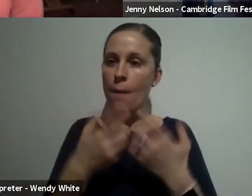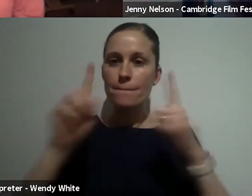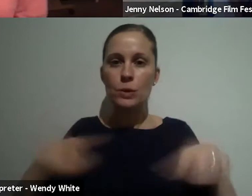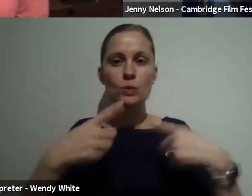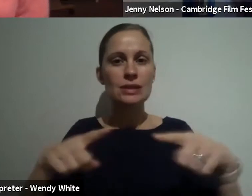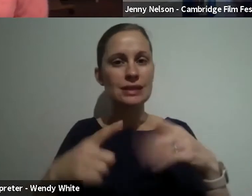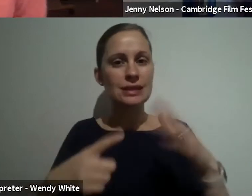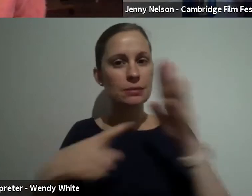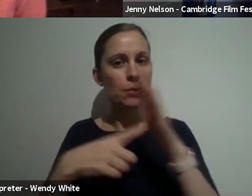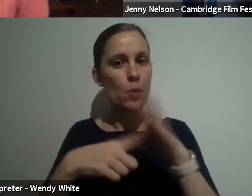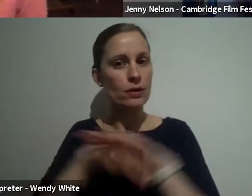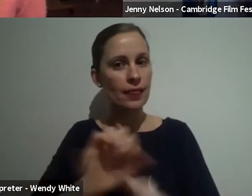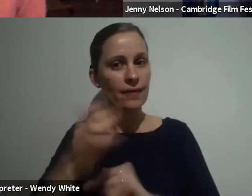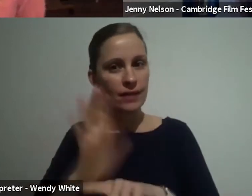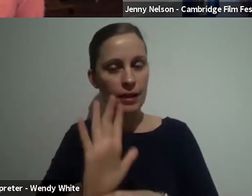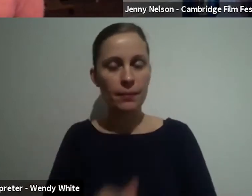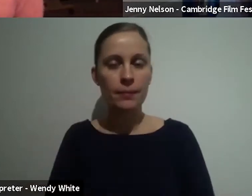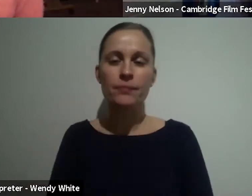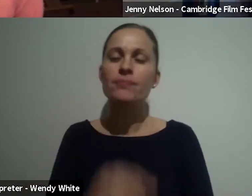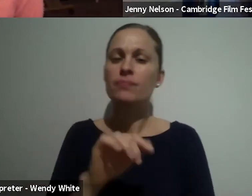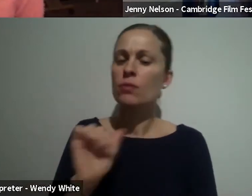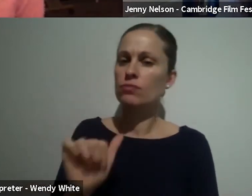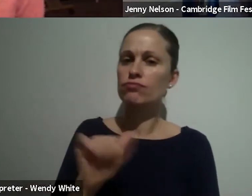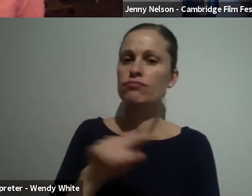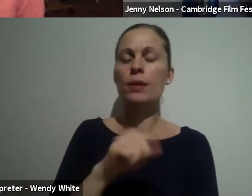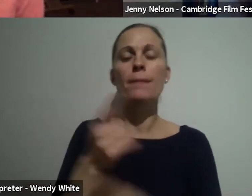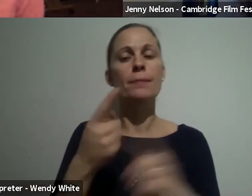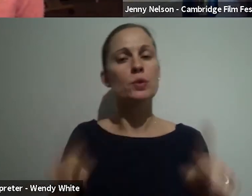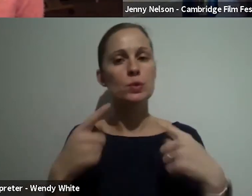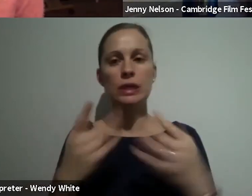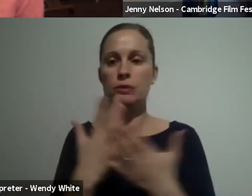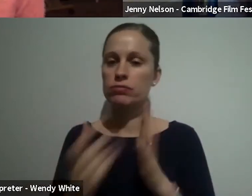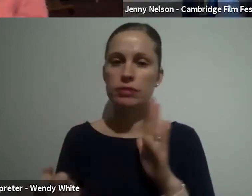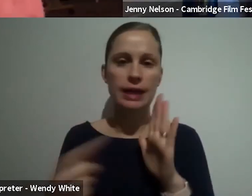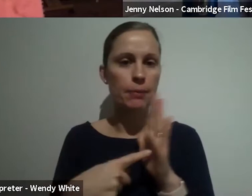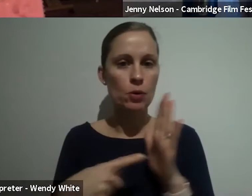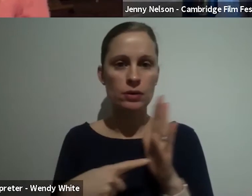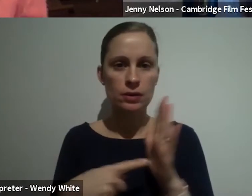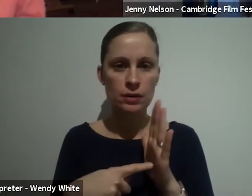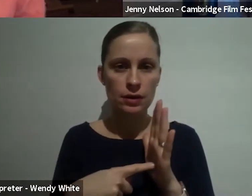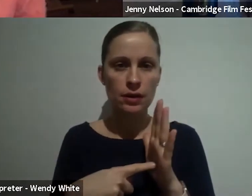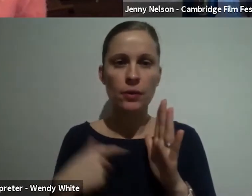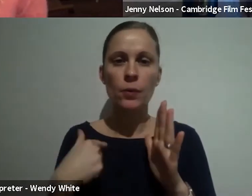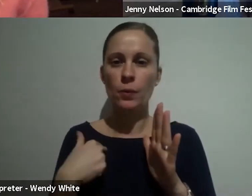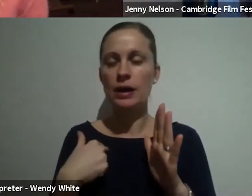Hmm. Yeah, music was very important, and we made a very specific